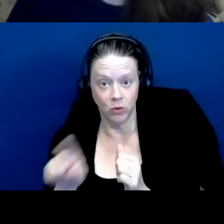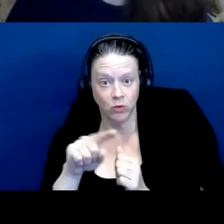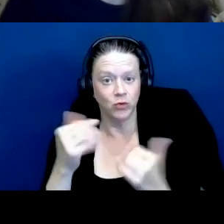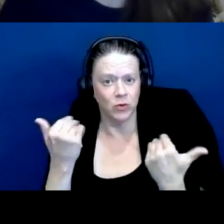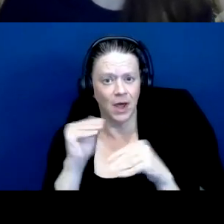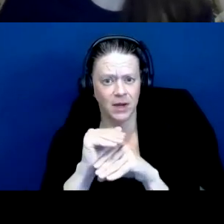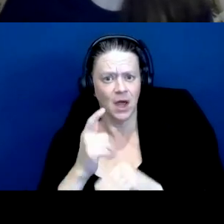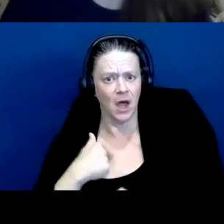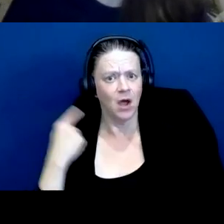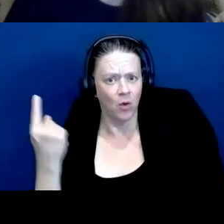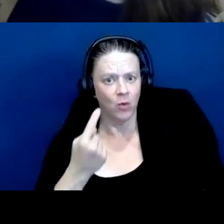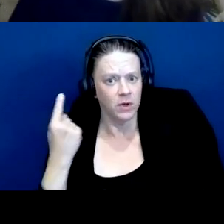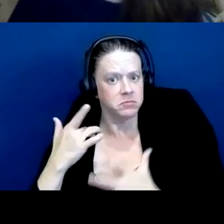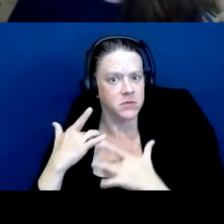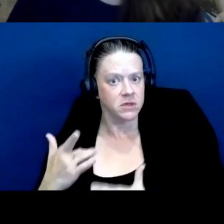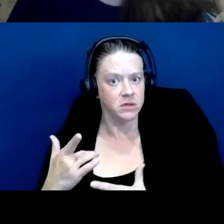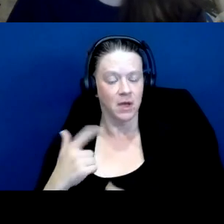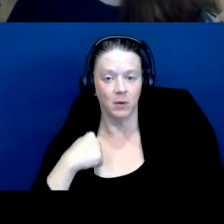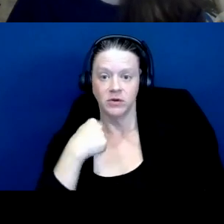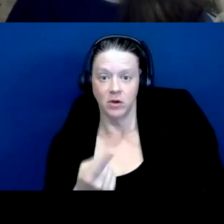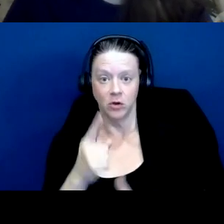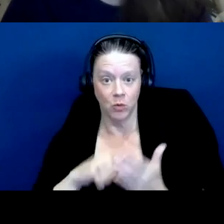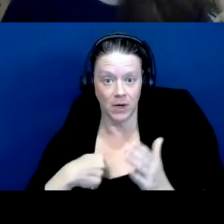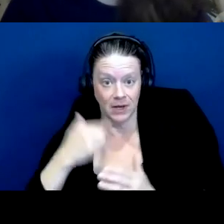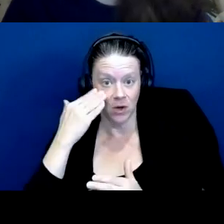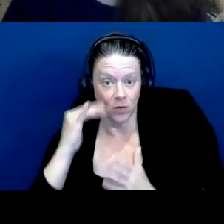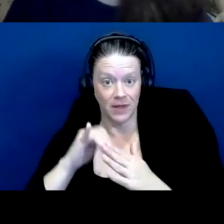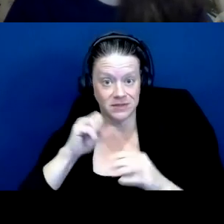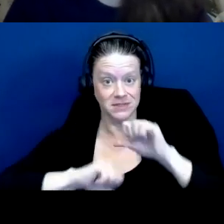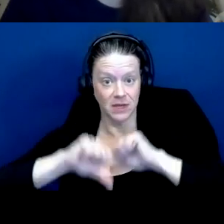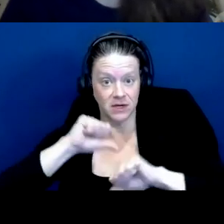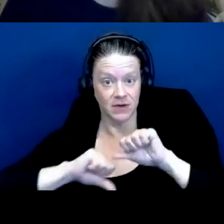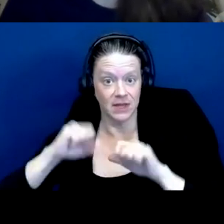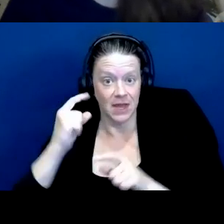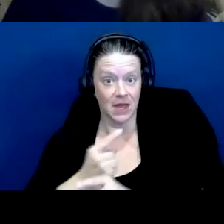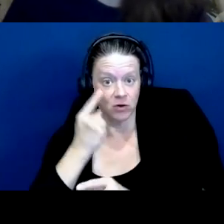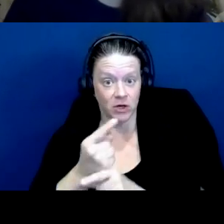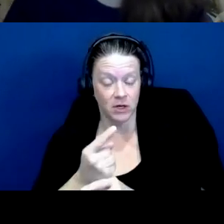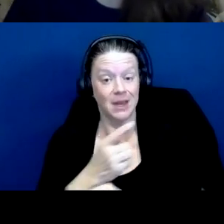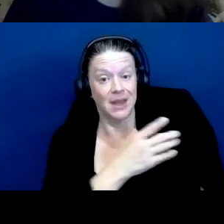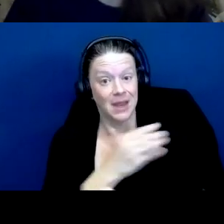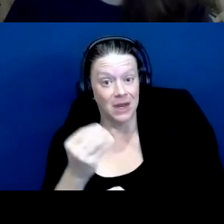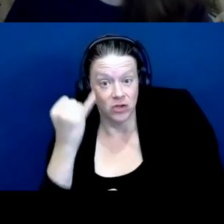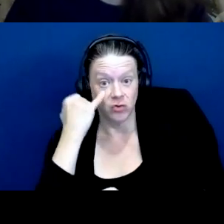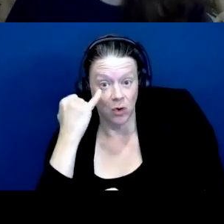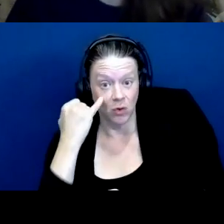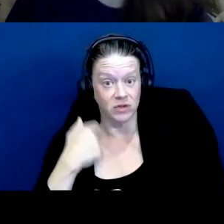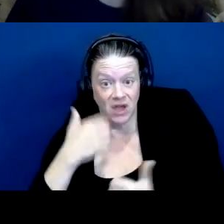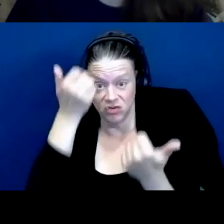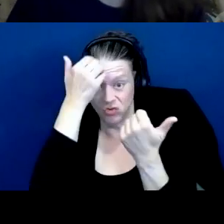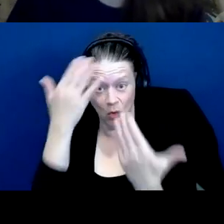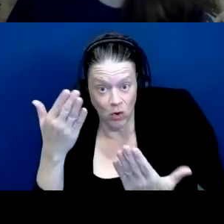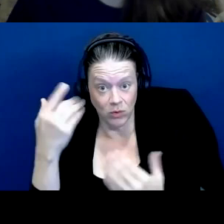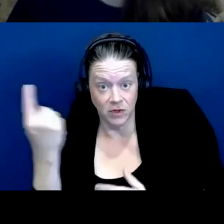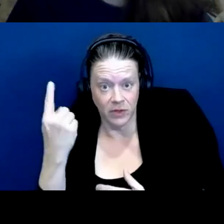I'll tell you what I know that is scientifically accurate. And I will also tell you if I don't know something or if I don't know something